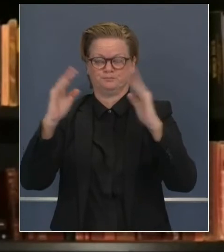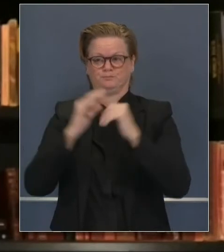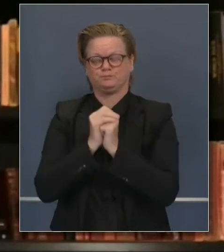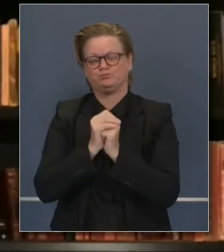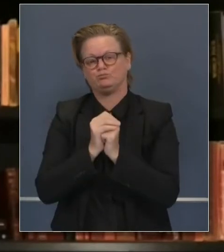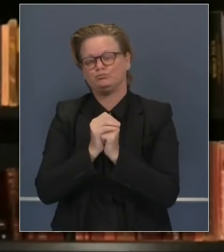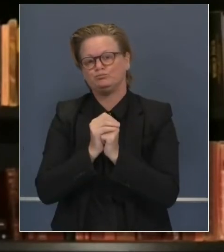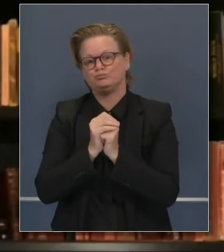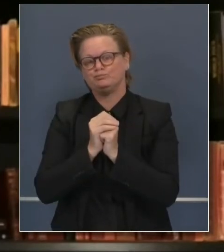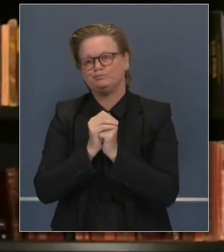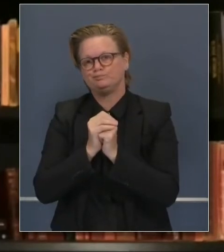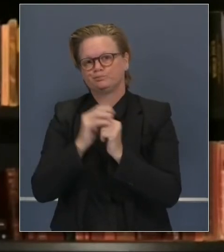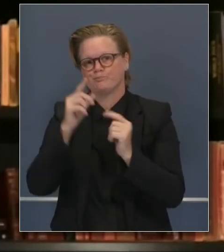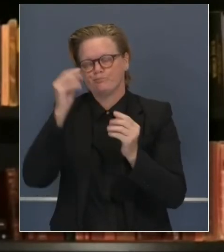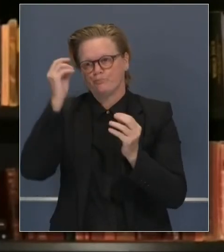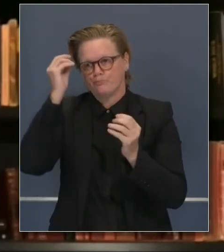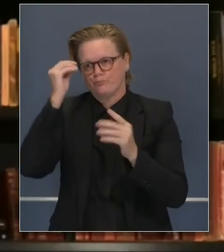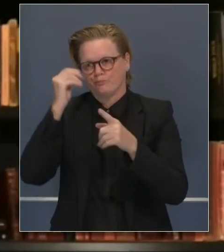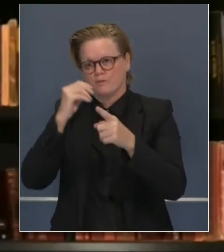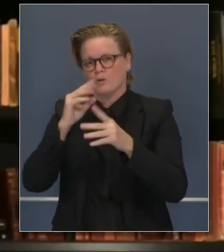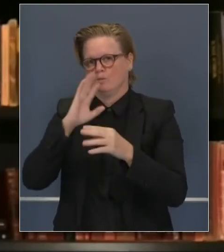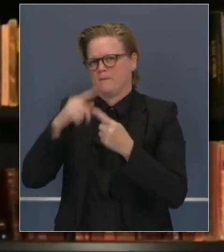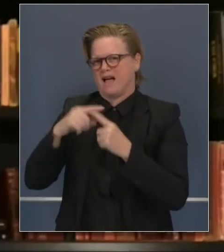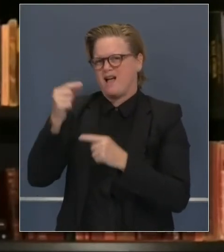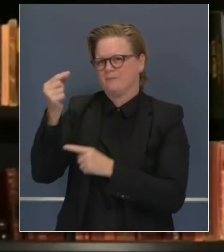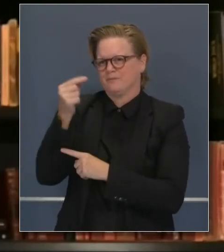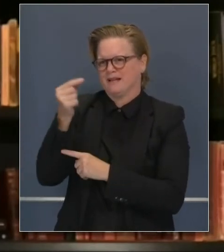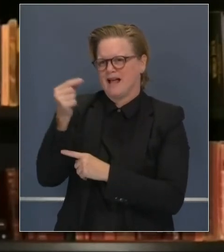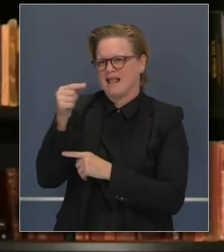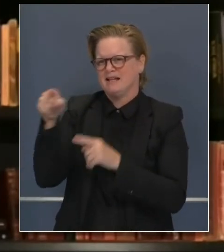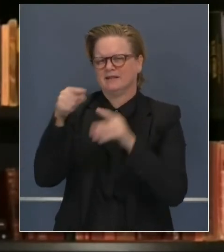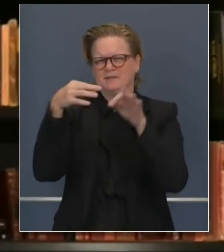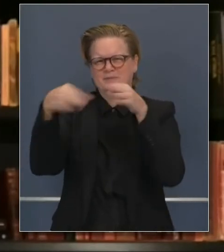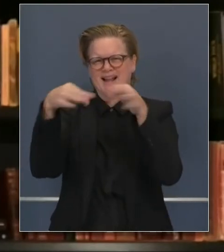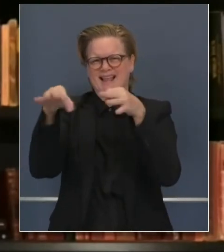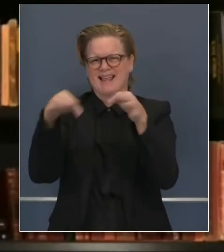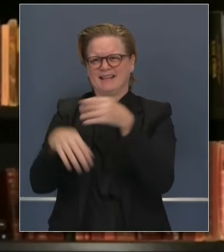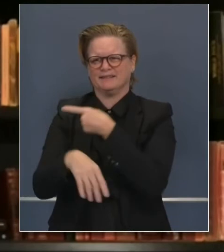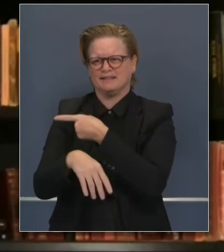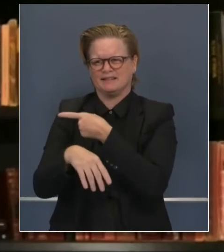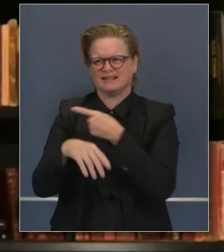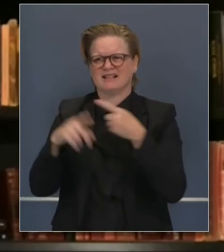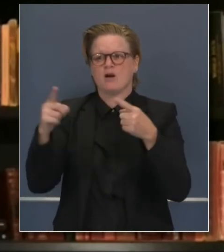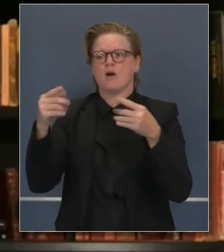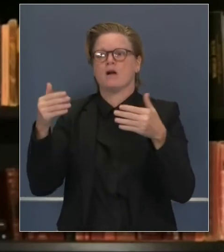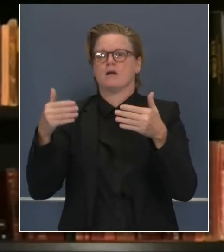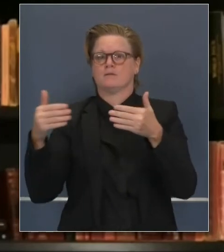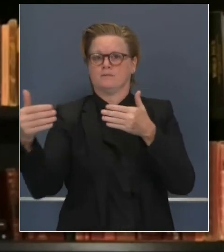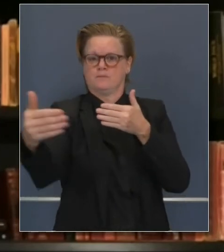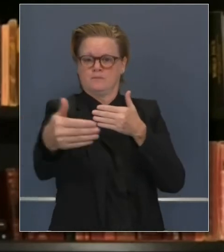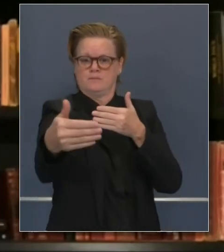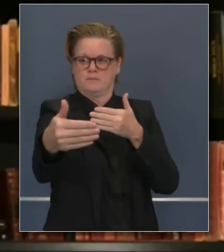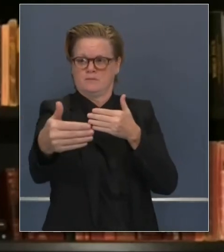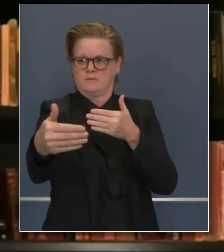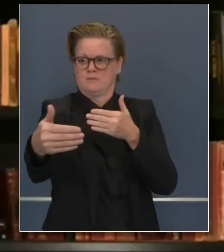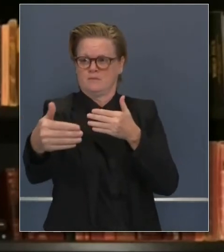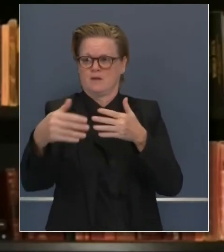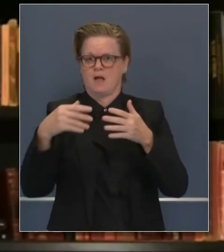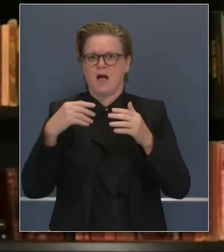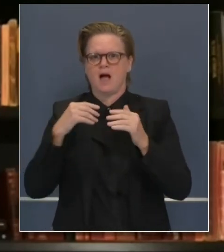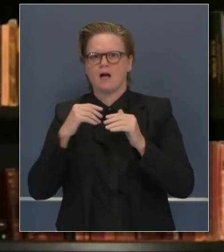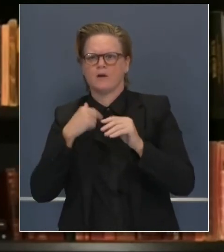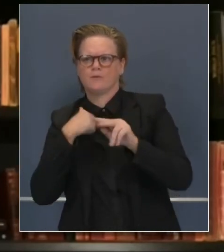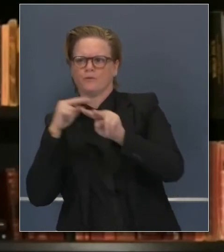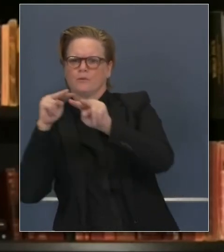looking 4 weeks forward and making determinations after 3 weeks of where the trend lines are and what